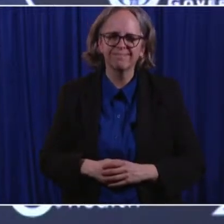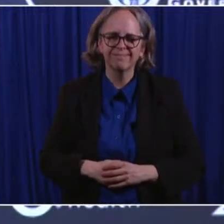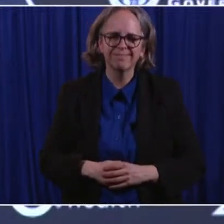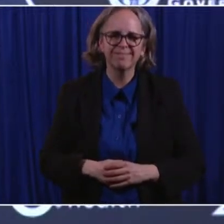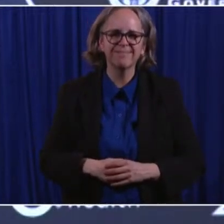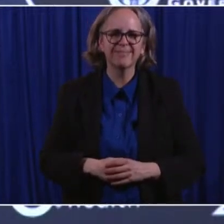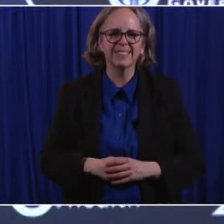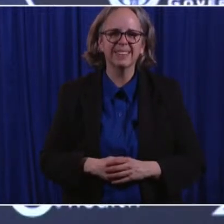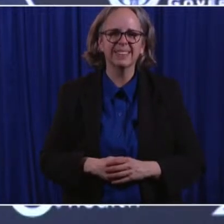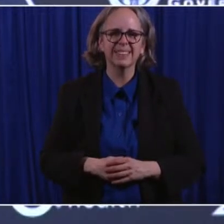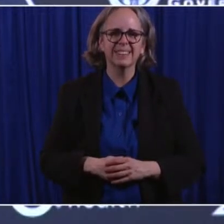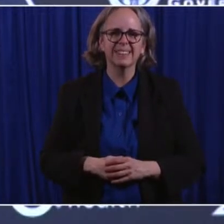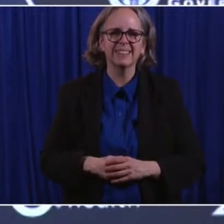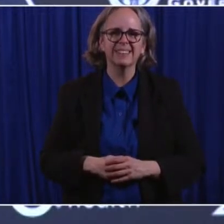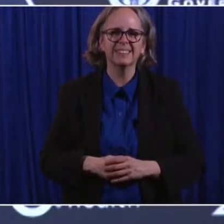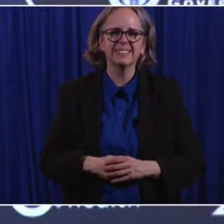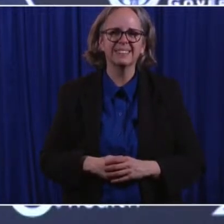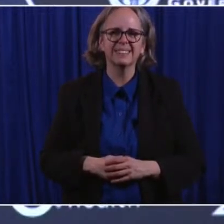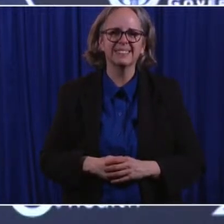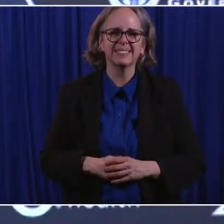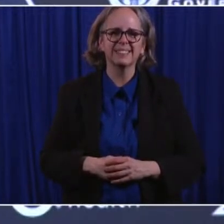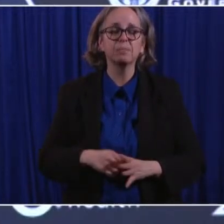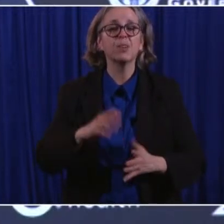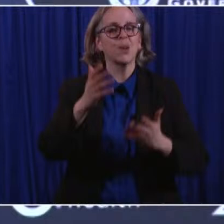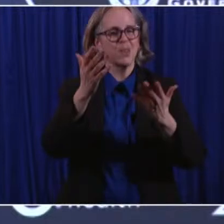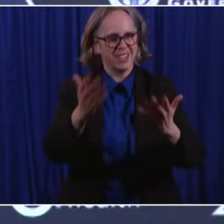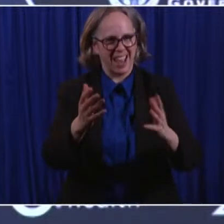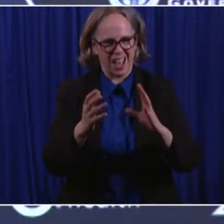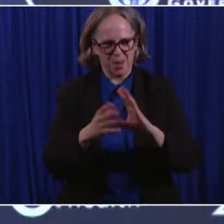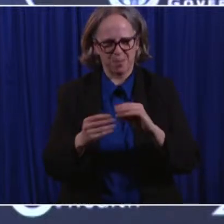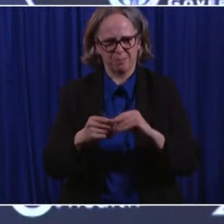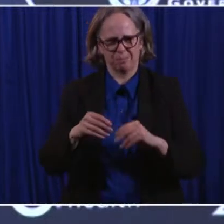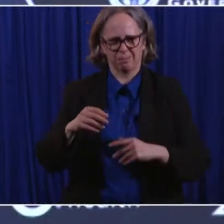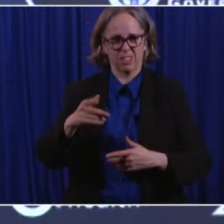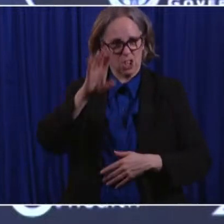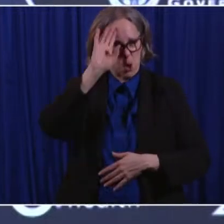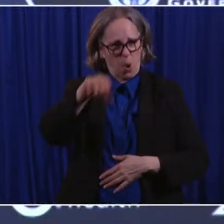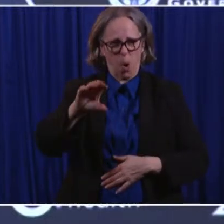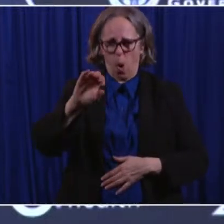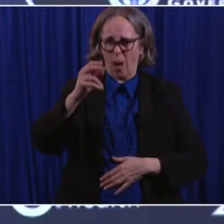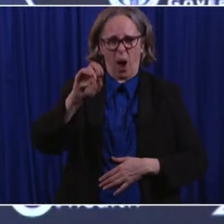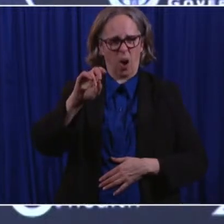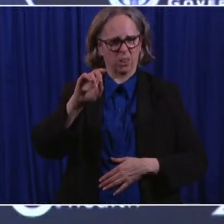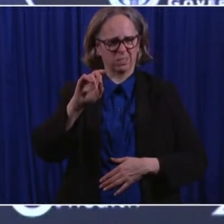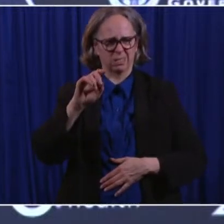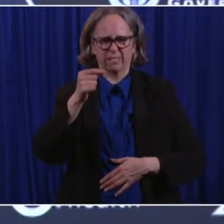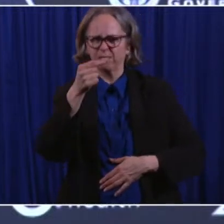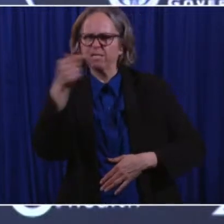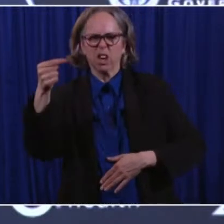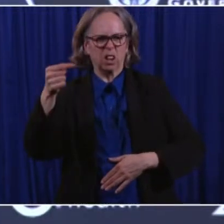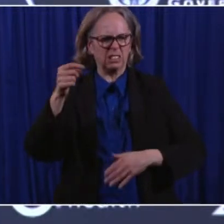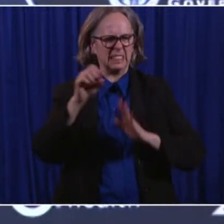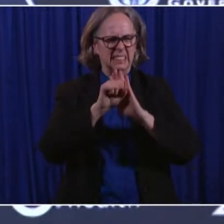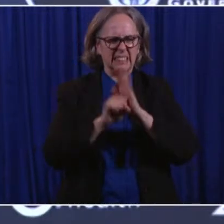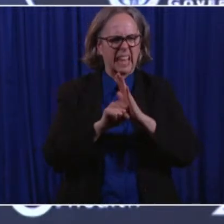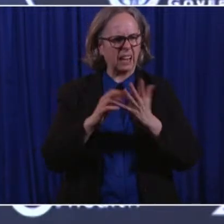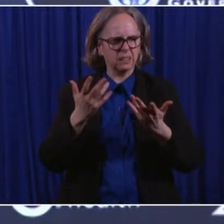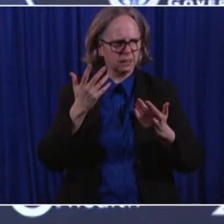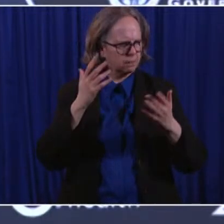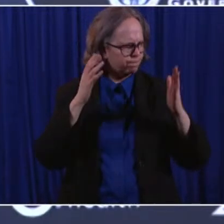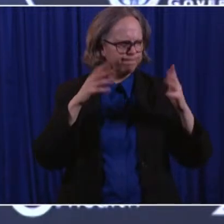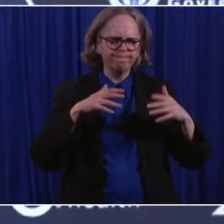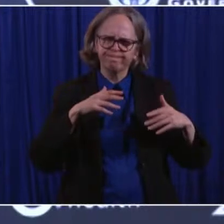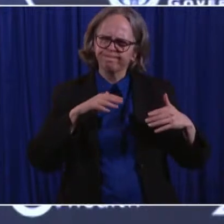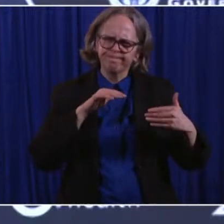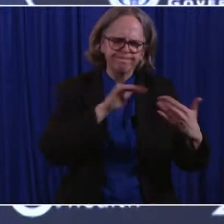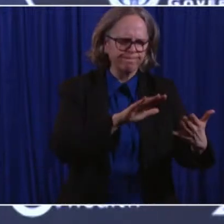Ohio was, I think, the first state to roll out the vaccination program for nursing homes and assisted living facilities,